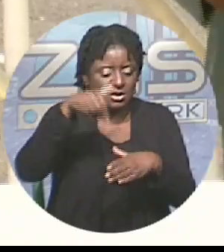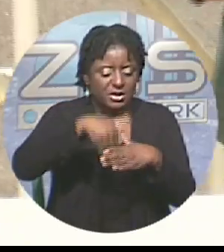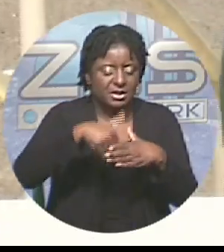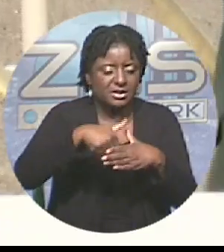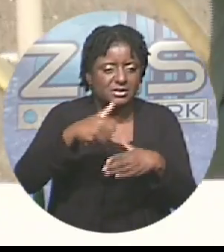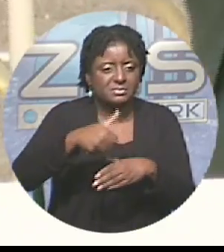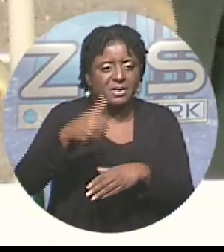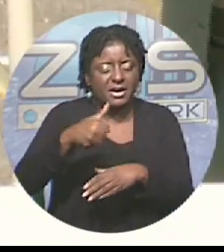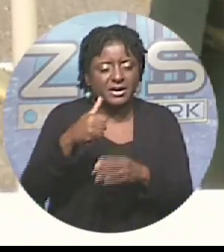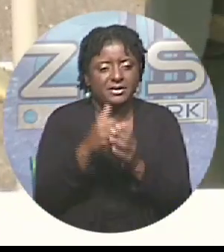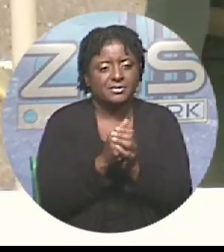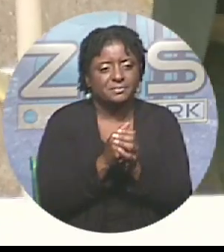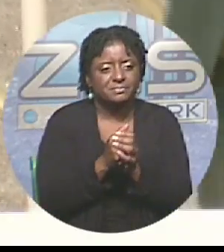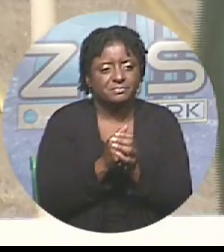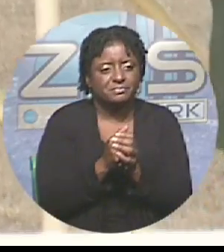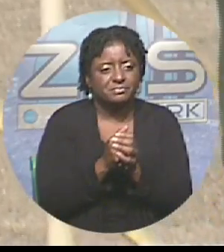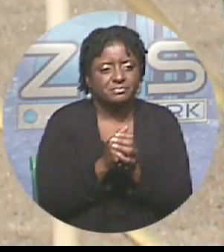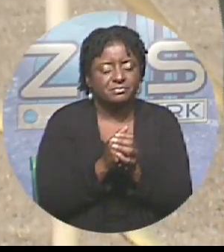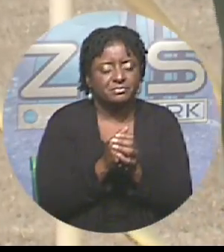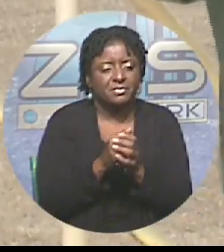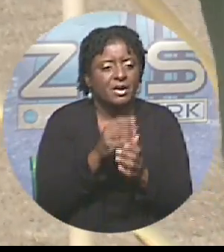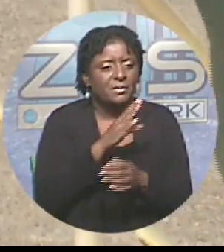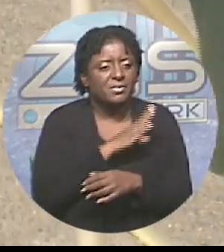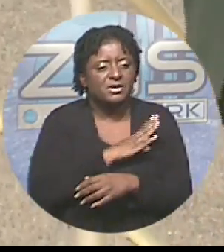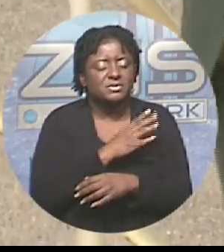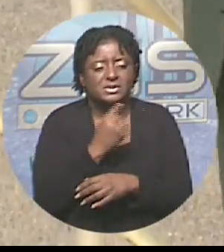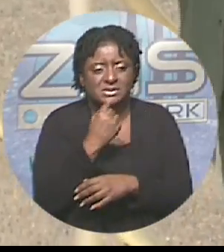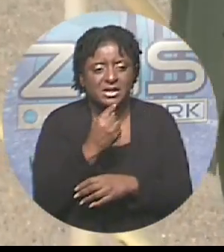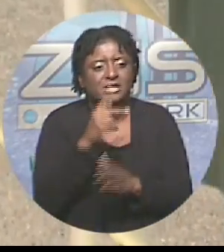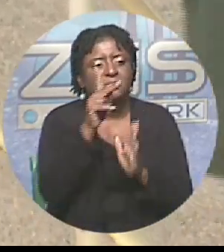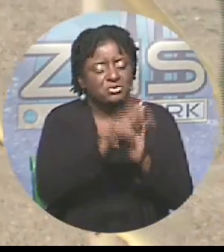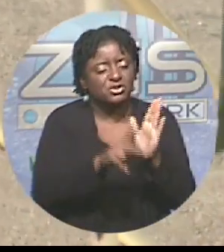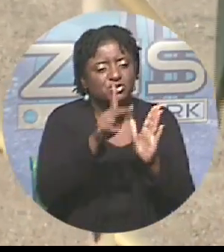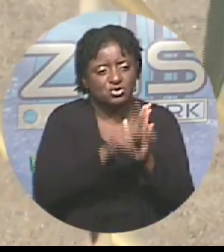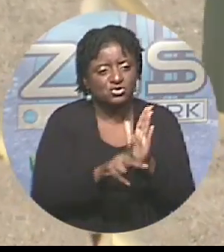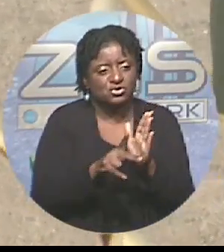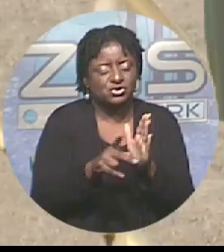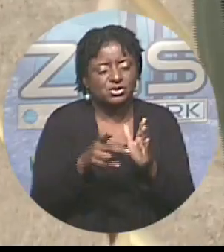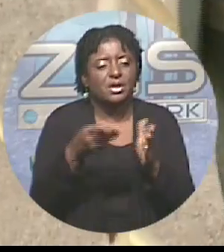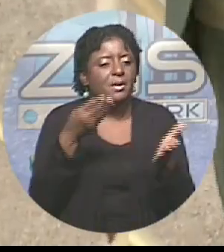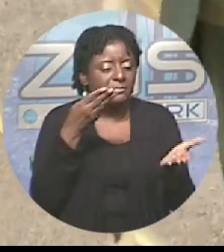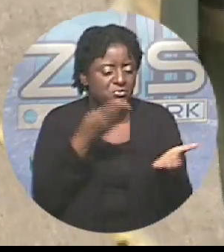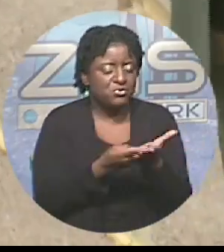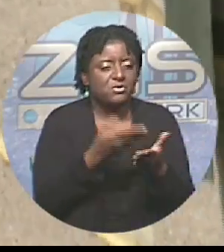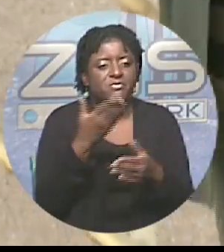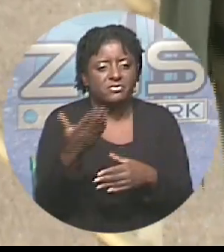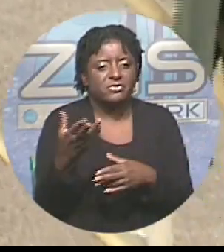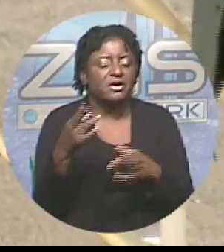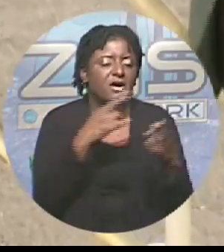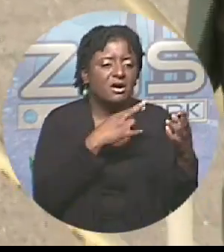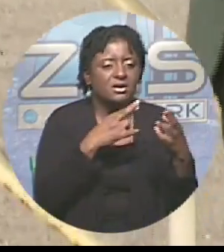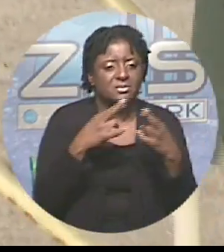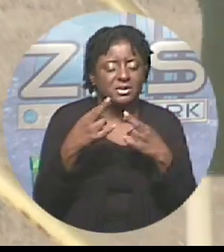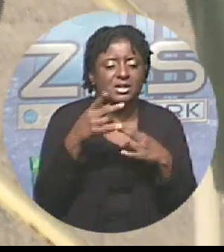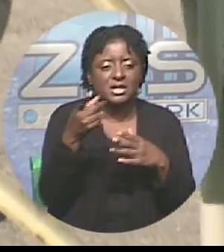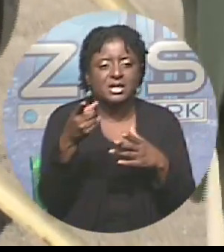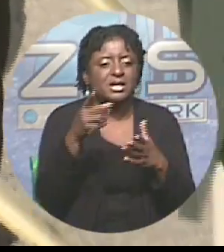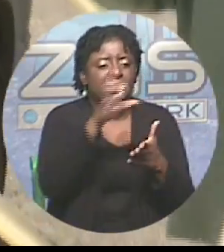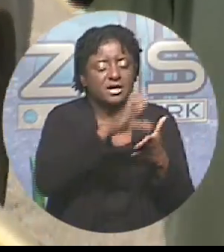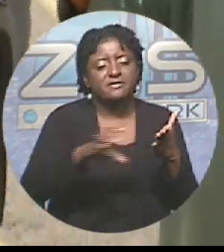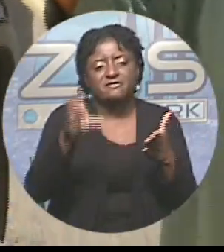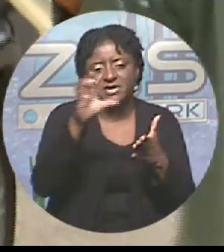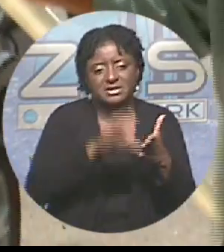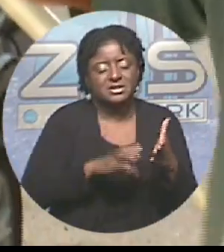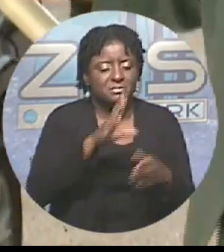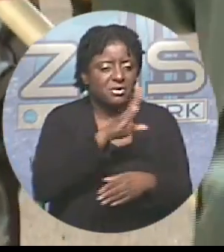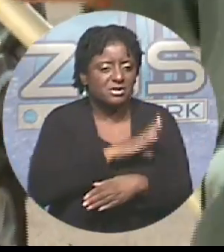prosecution had proved his case beyond a reasonable doubt and Boswick had possession and control of the bag. He then convicted Boswick. However, he